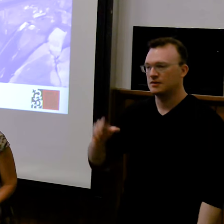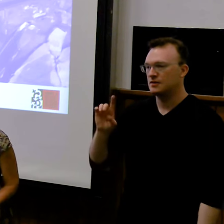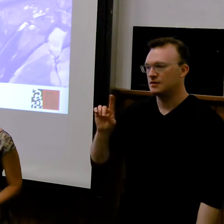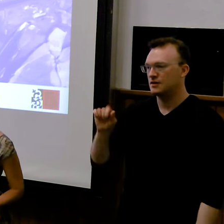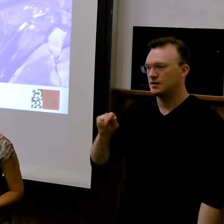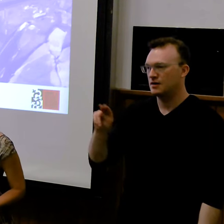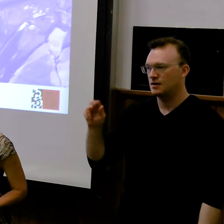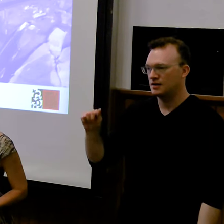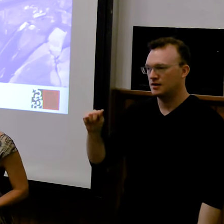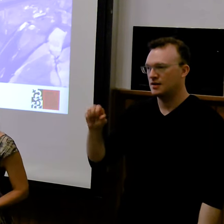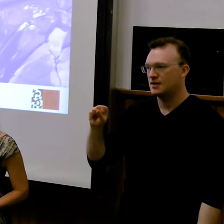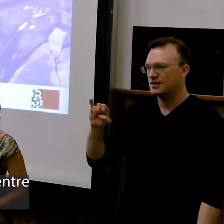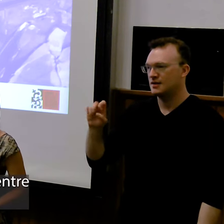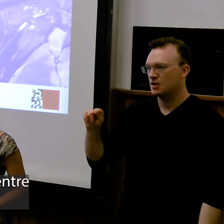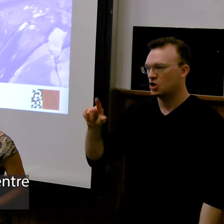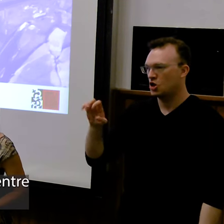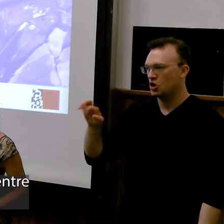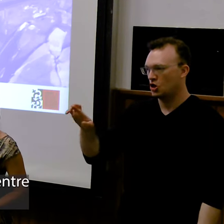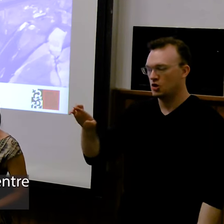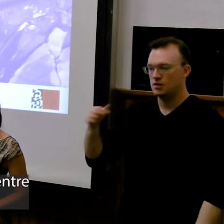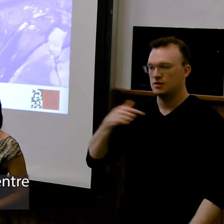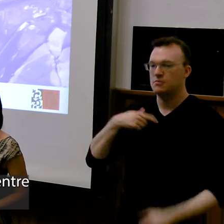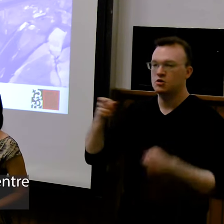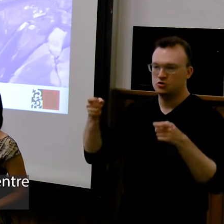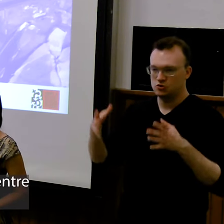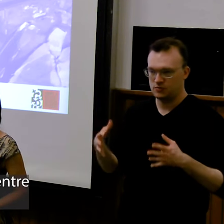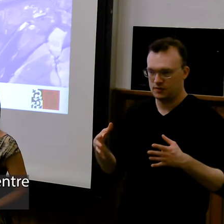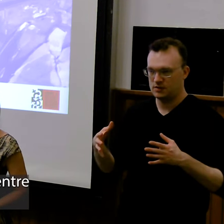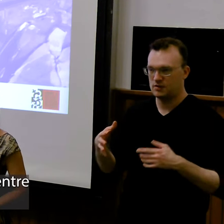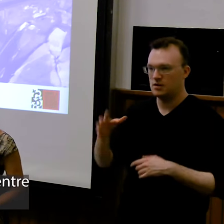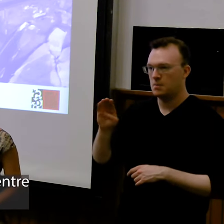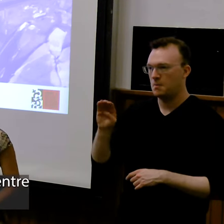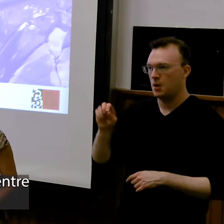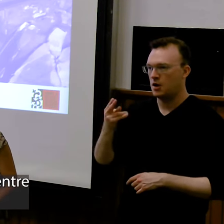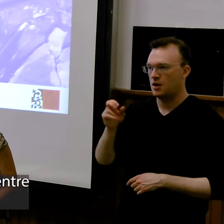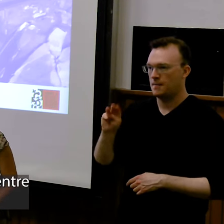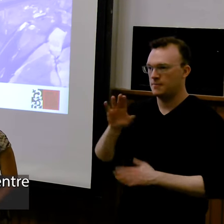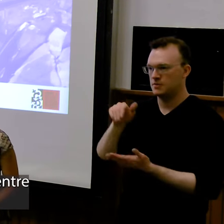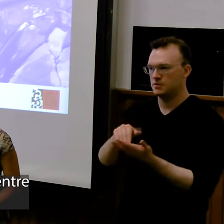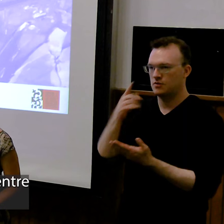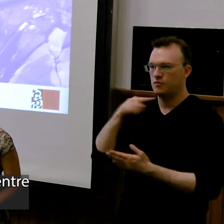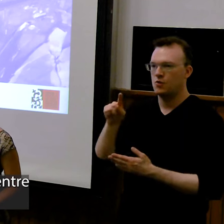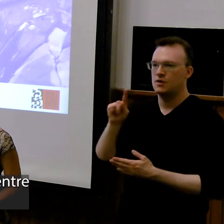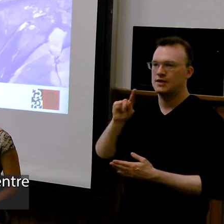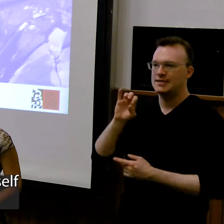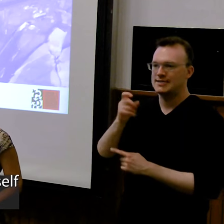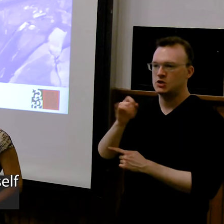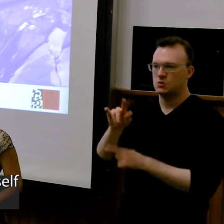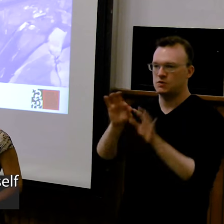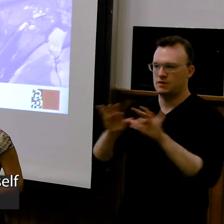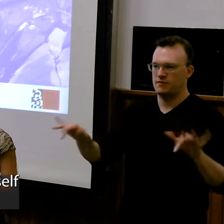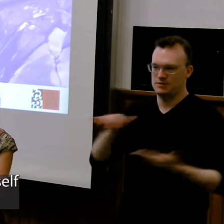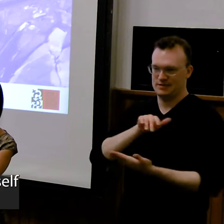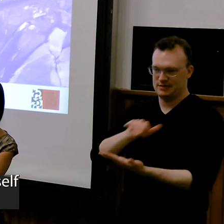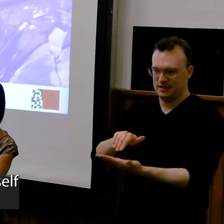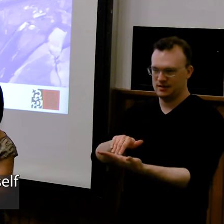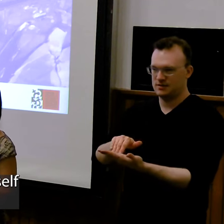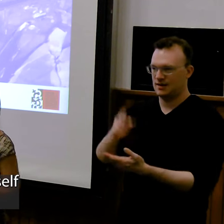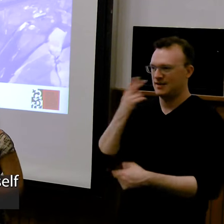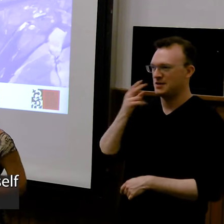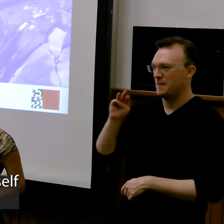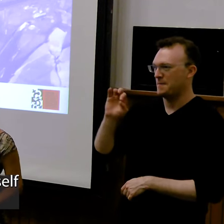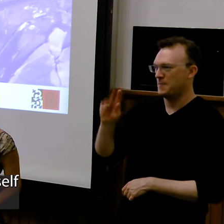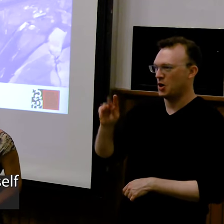is Dana Seitler and I am the director of the Bonham Center for Sexual Diversity Studies. And I see that Mark